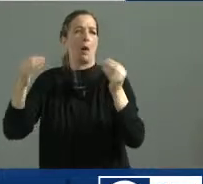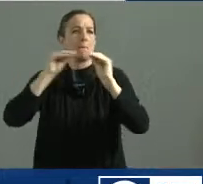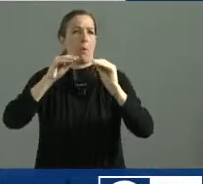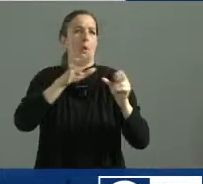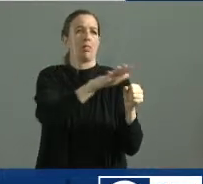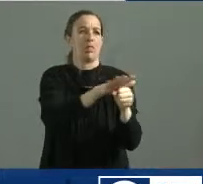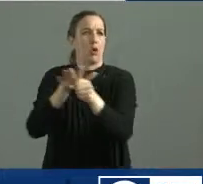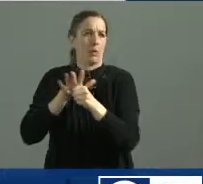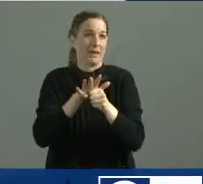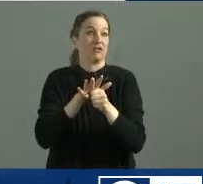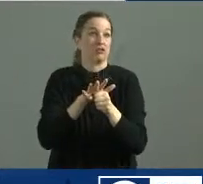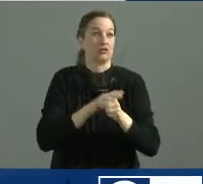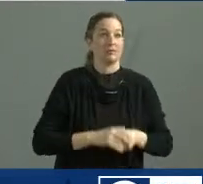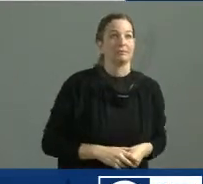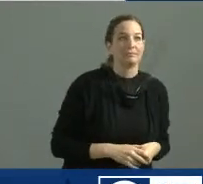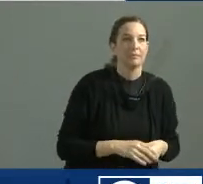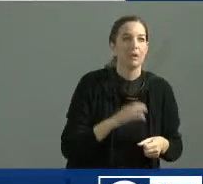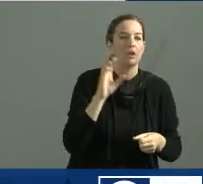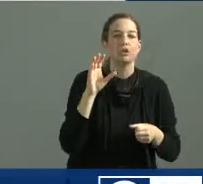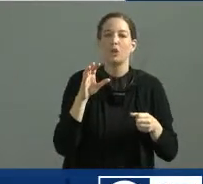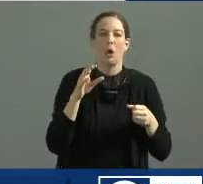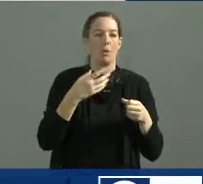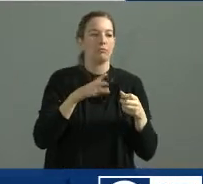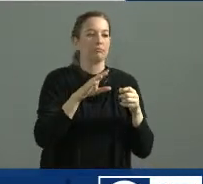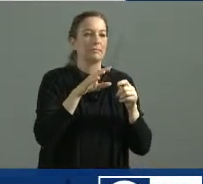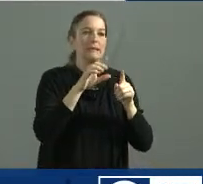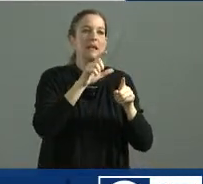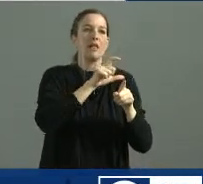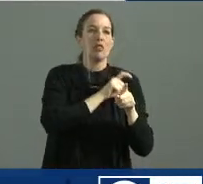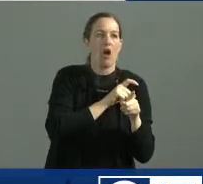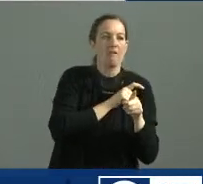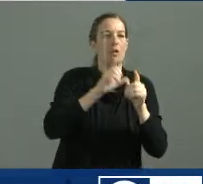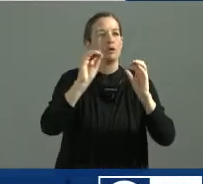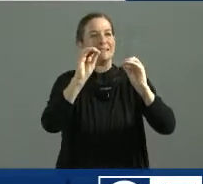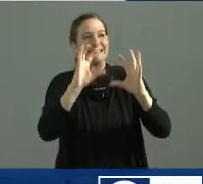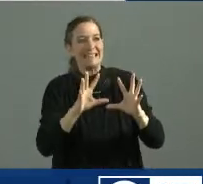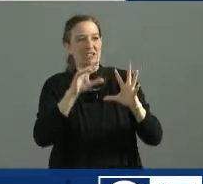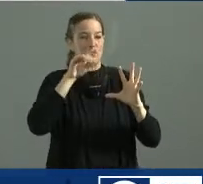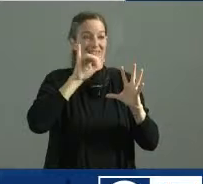vaccinated at the same time as the teachers and the law enforcement.